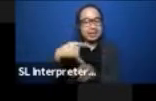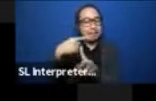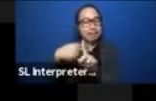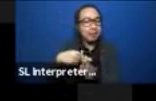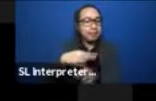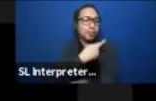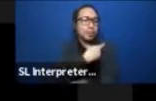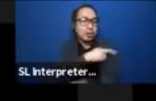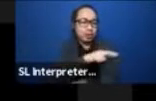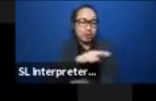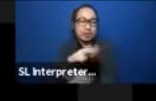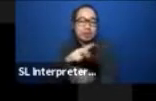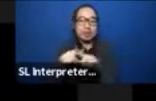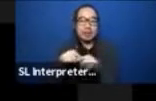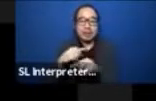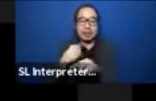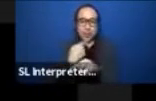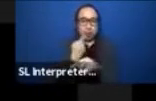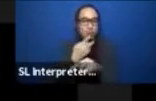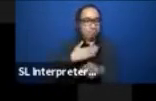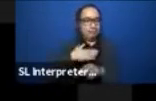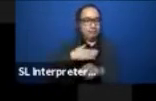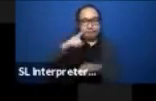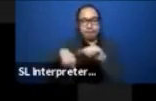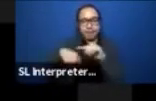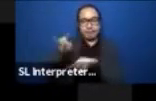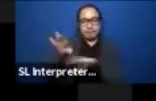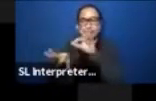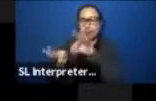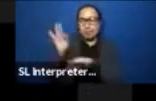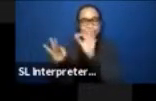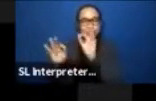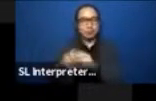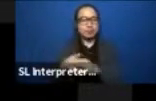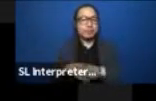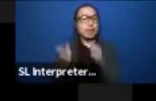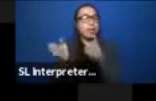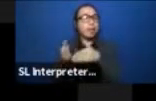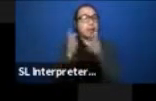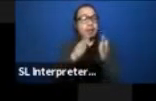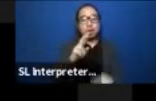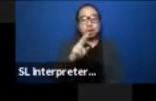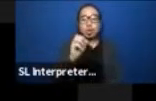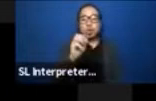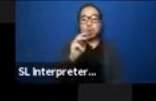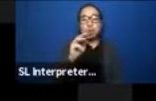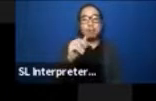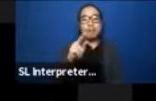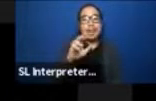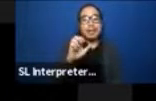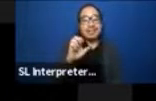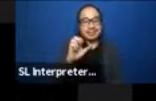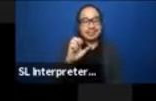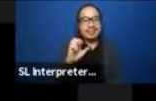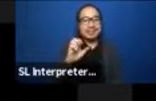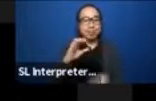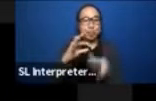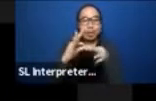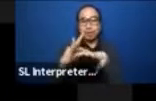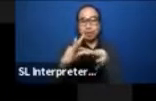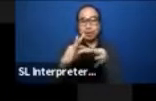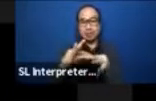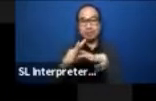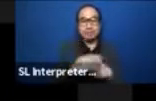is. In romantic relationships also, a lot of men see romantic relationships